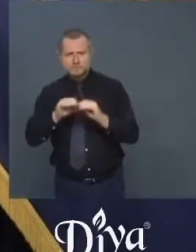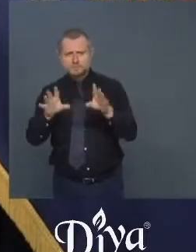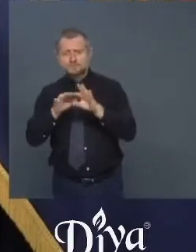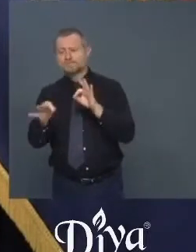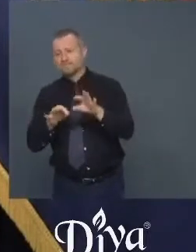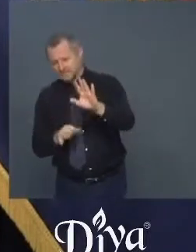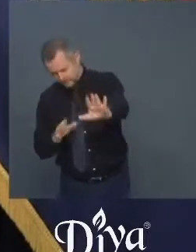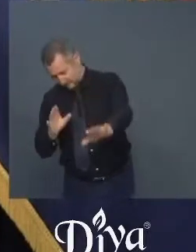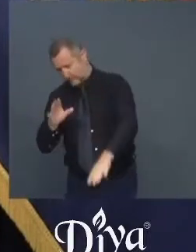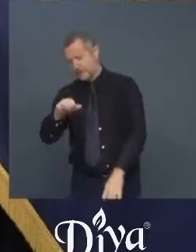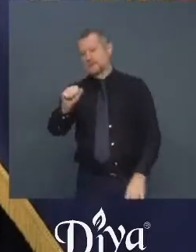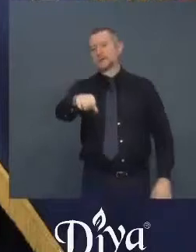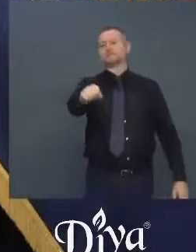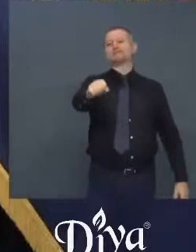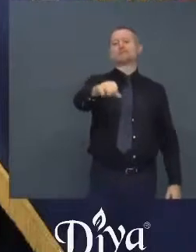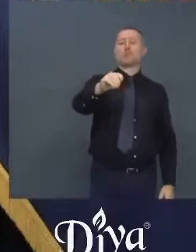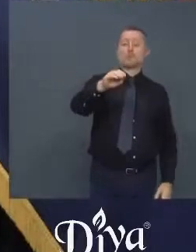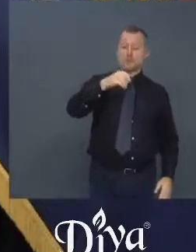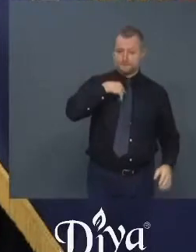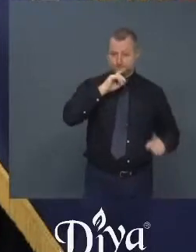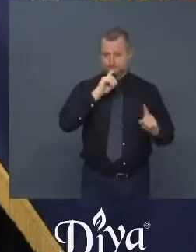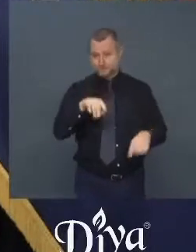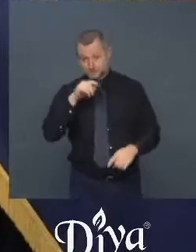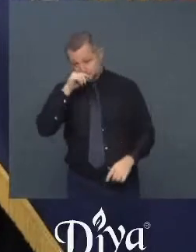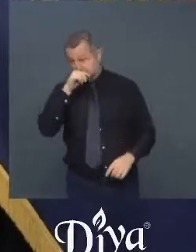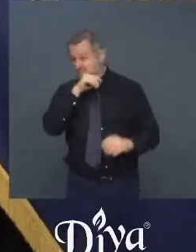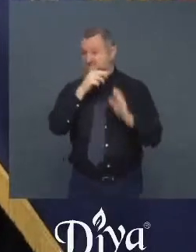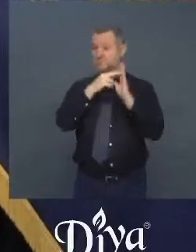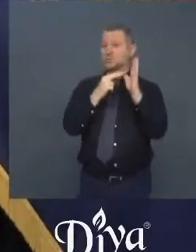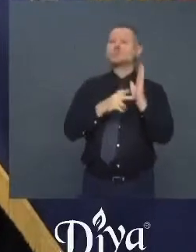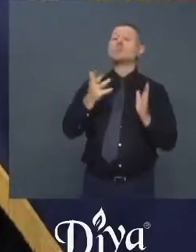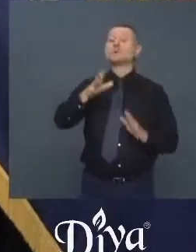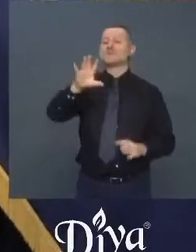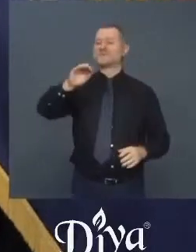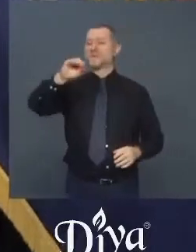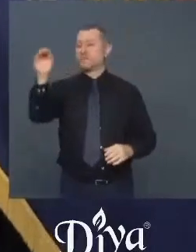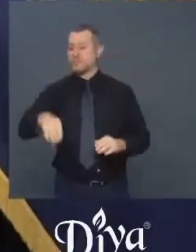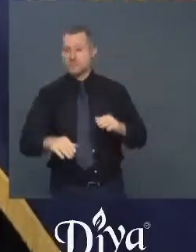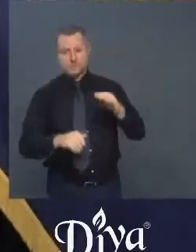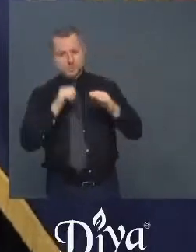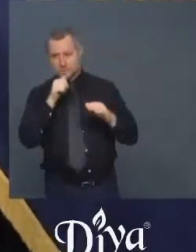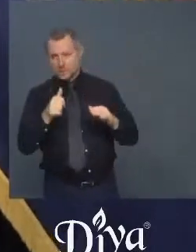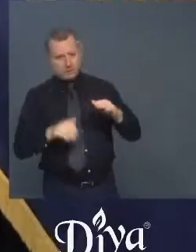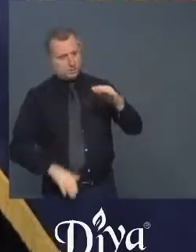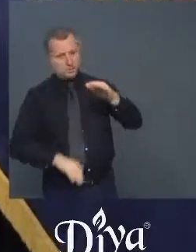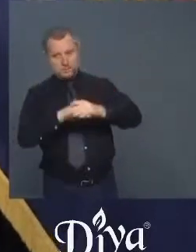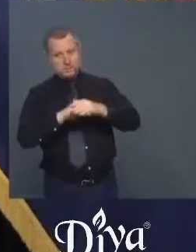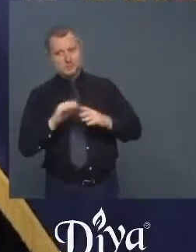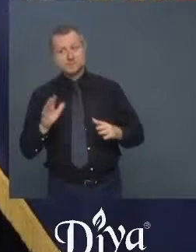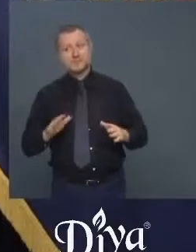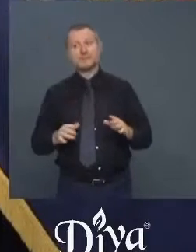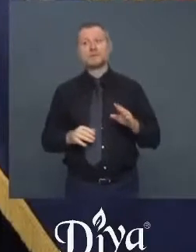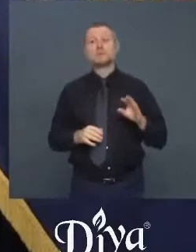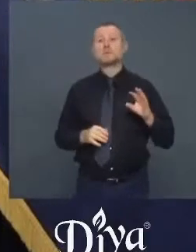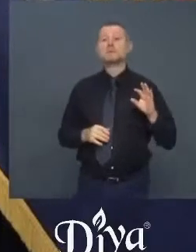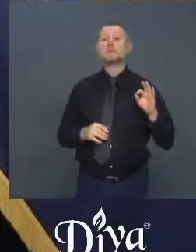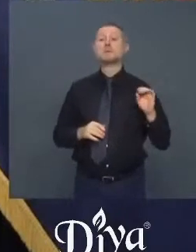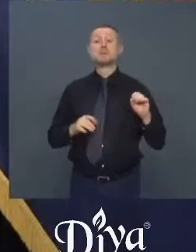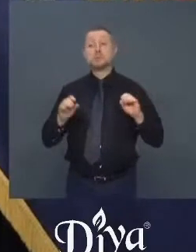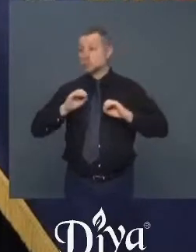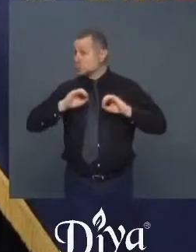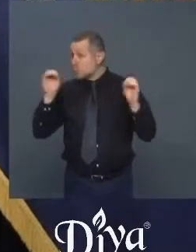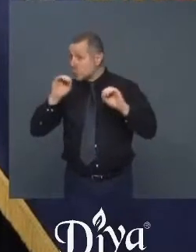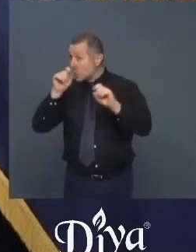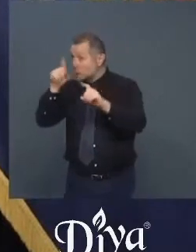the religious rule is 50% or what? Of the capacity. With no cap? There's no cap on the religious